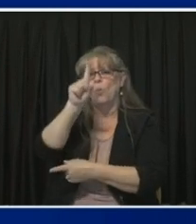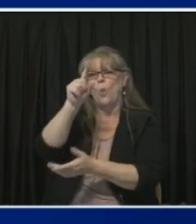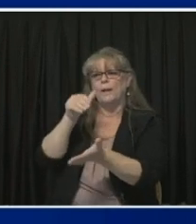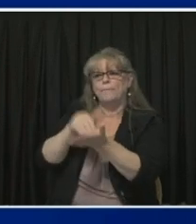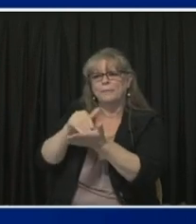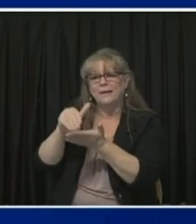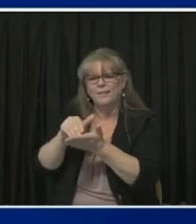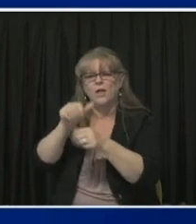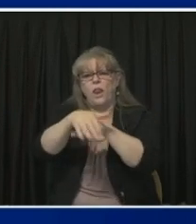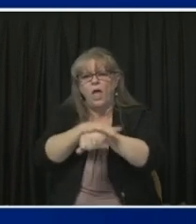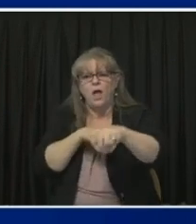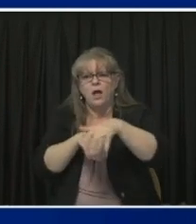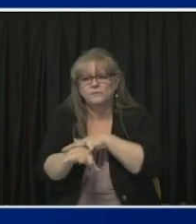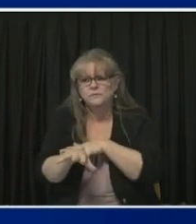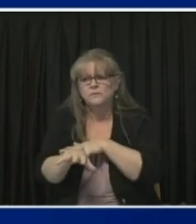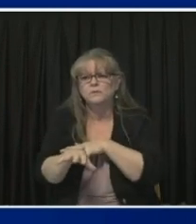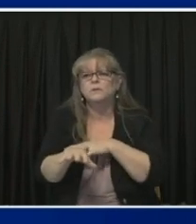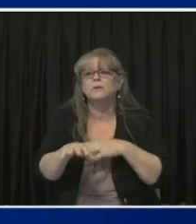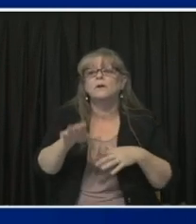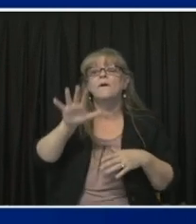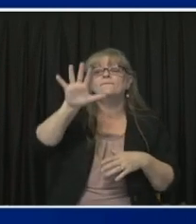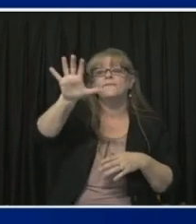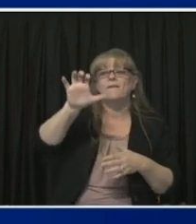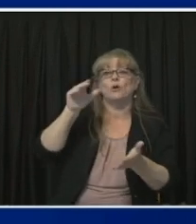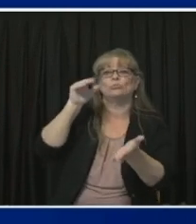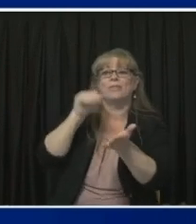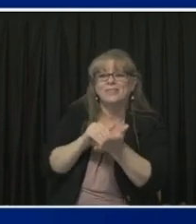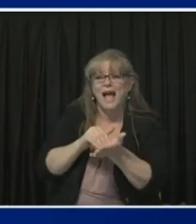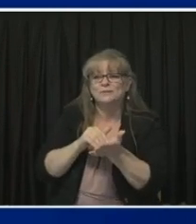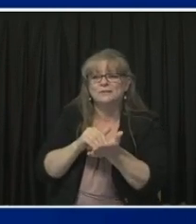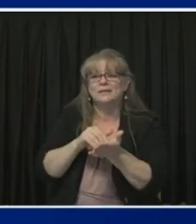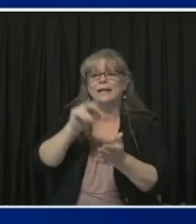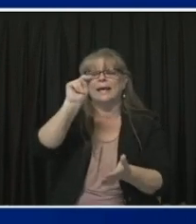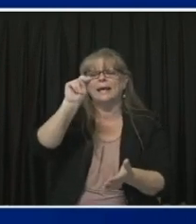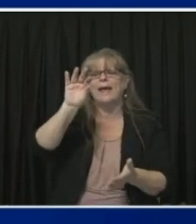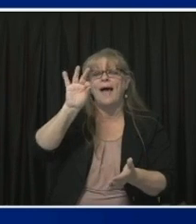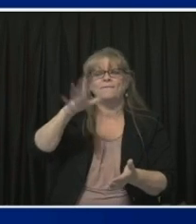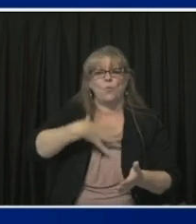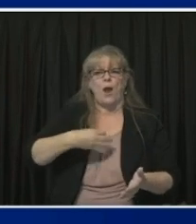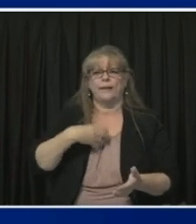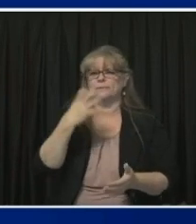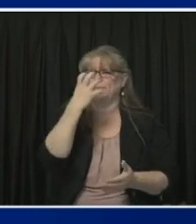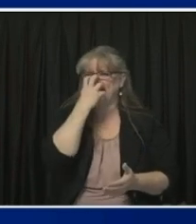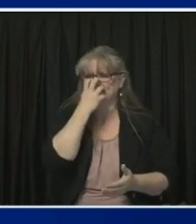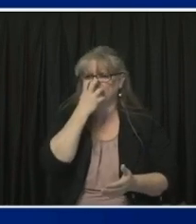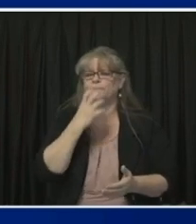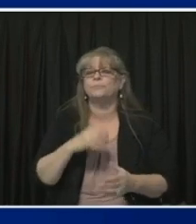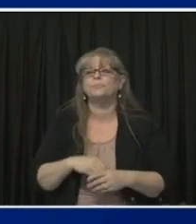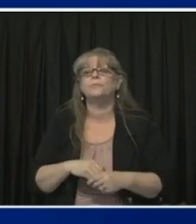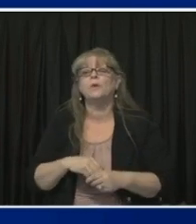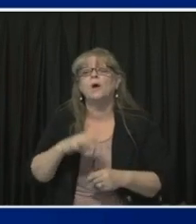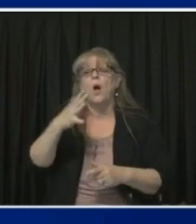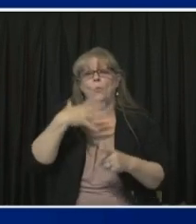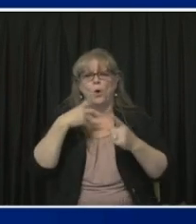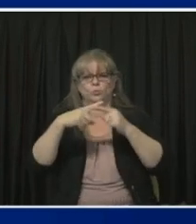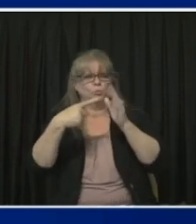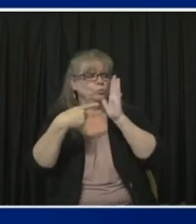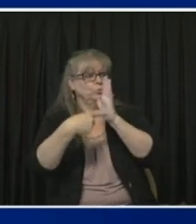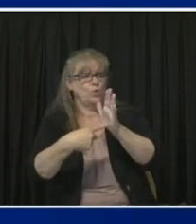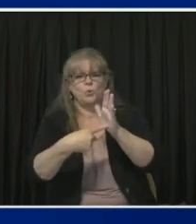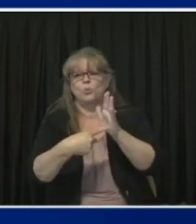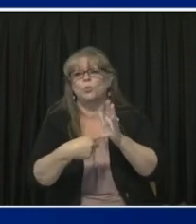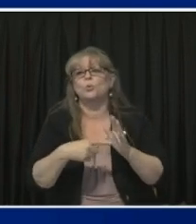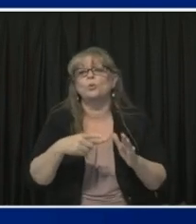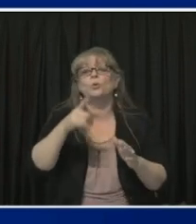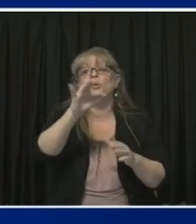show the difference, again, this is neither a surgical mask nor an N95 mask. This is a civilian mask. It might be similar to the one you wear. It's similar to a scarf or an old